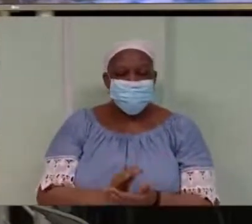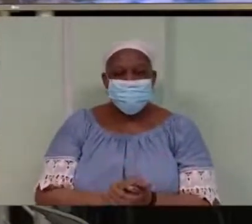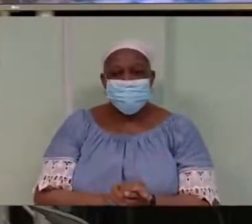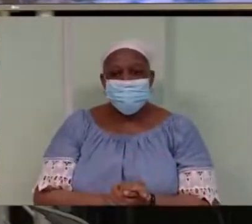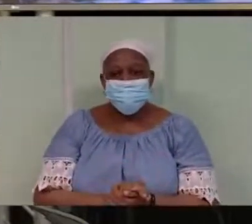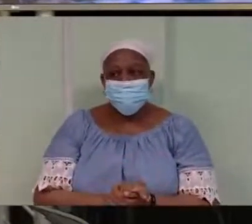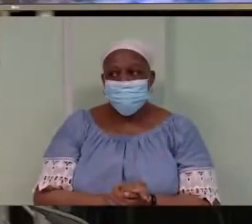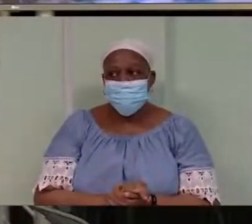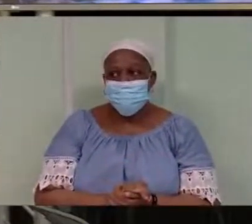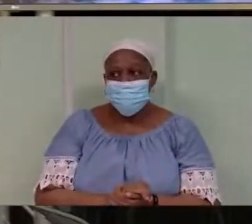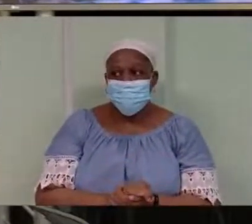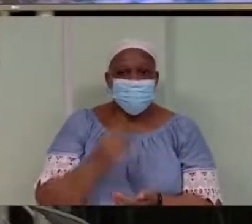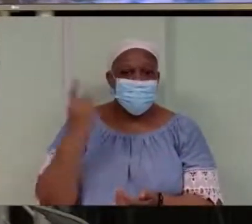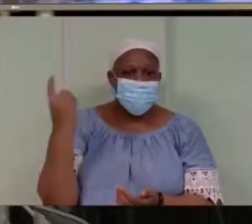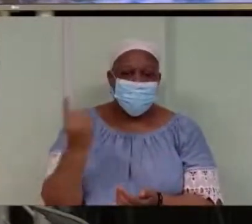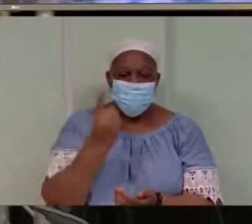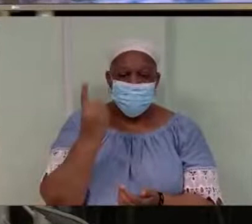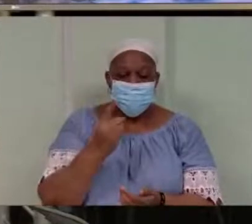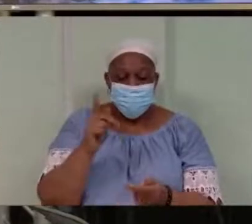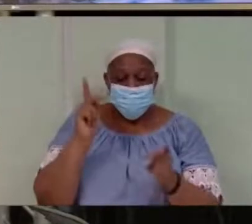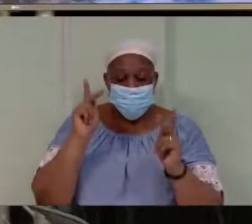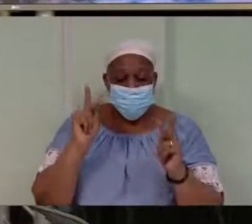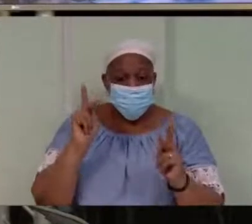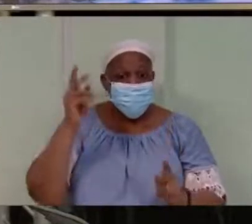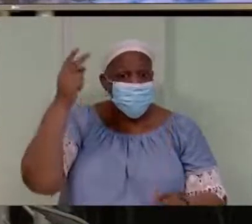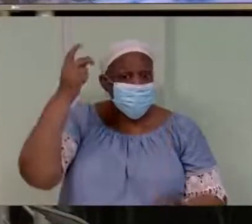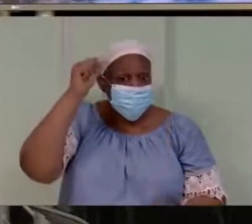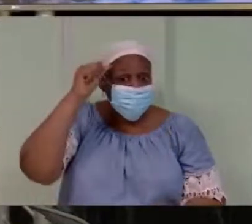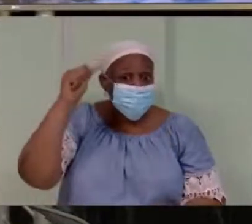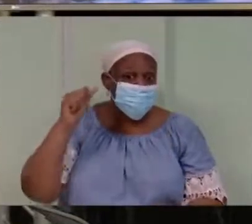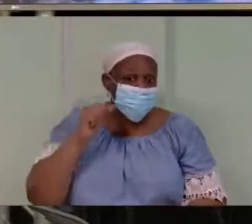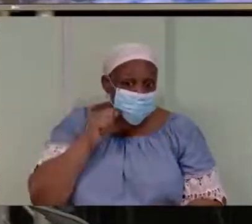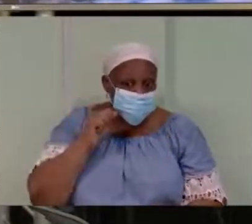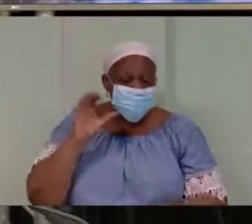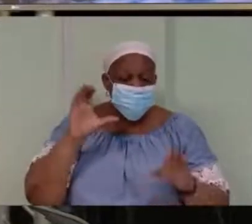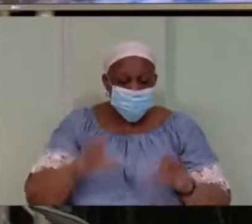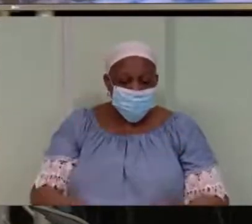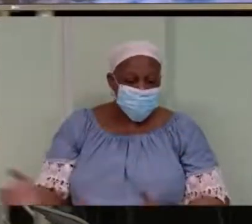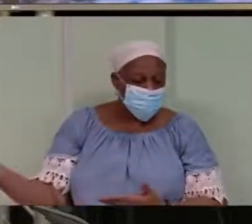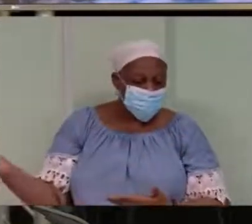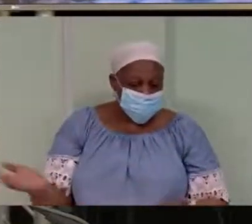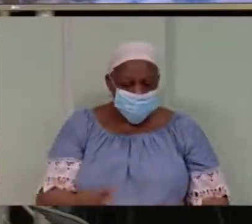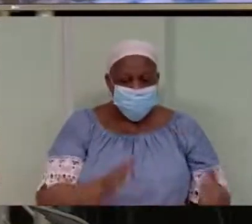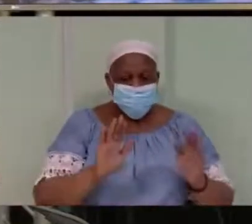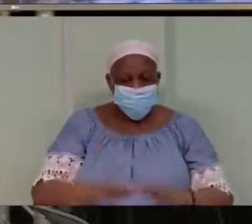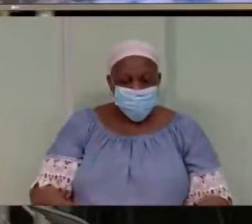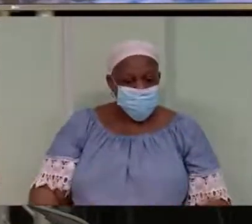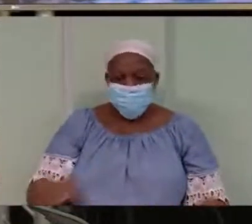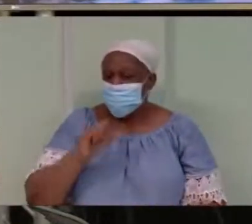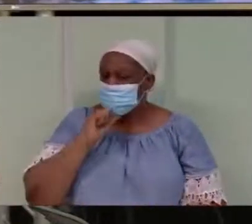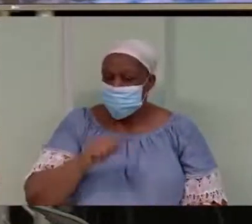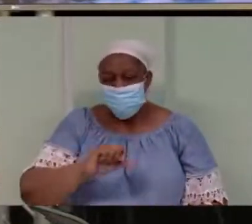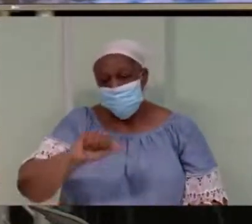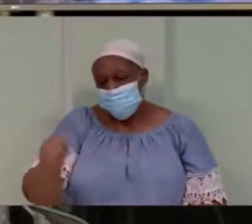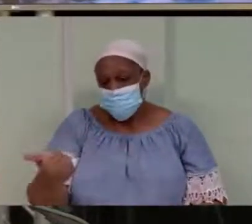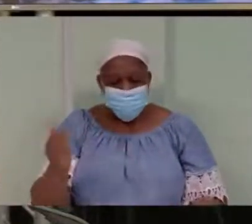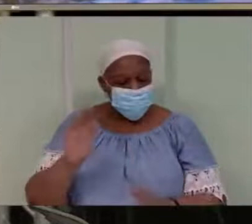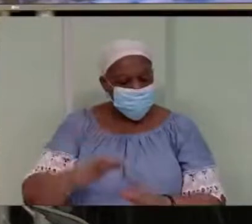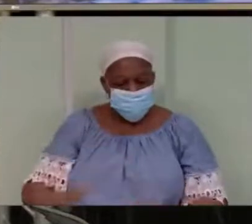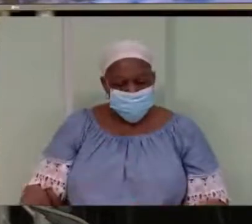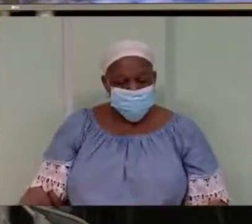two only a responsible adult can bring children to and take children from the